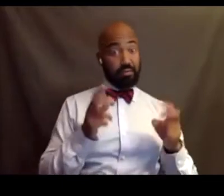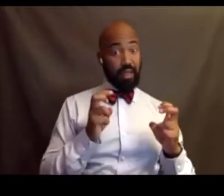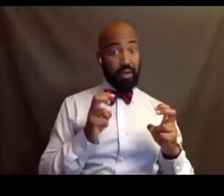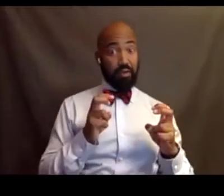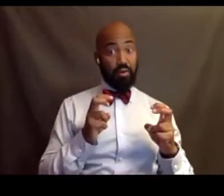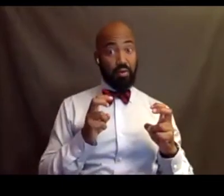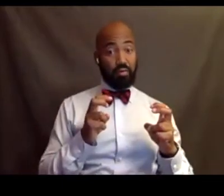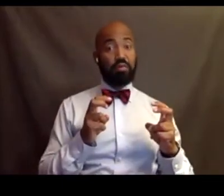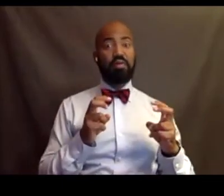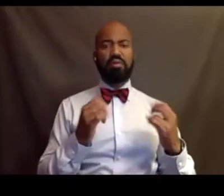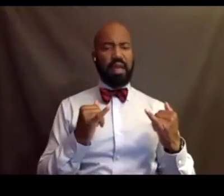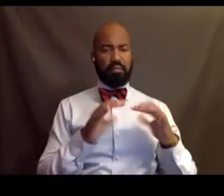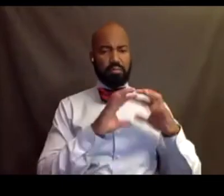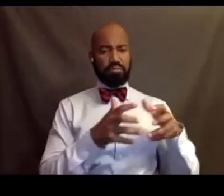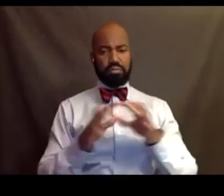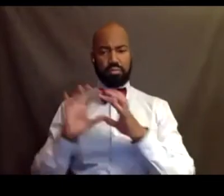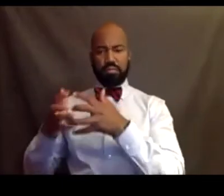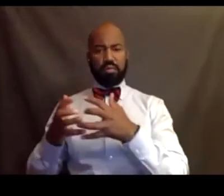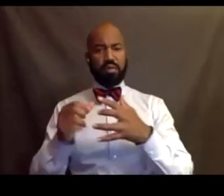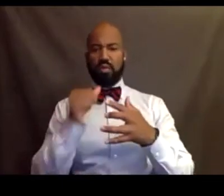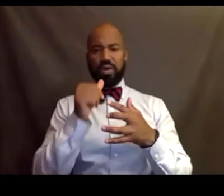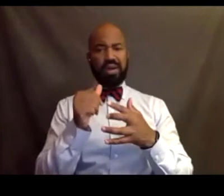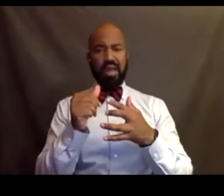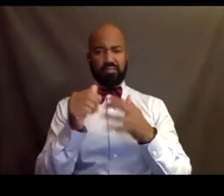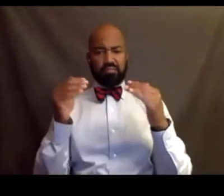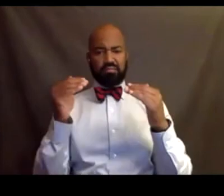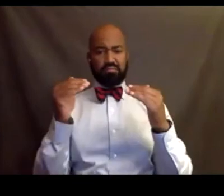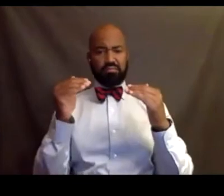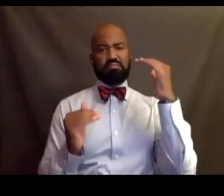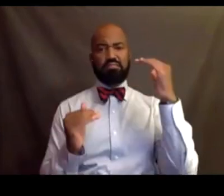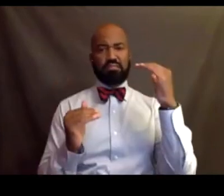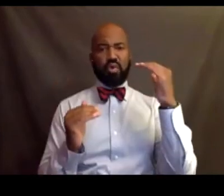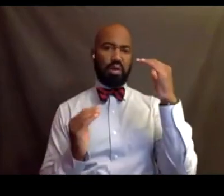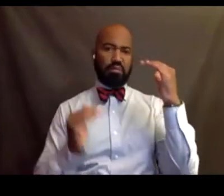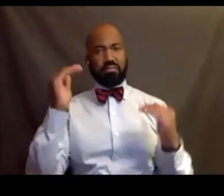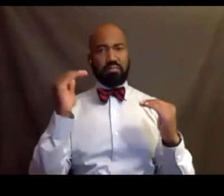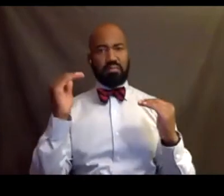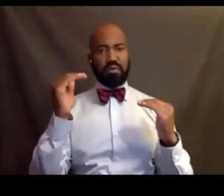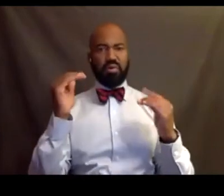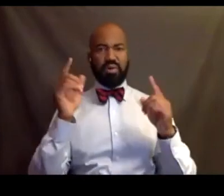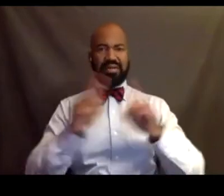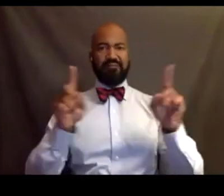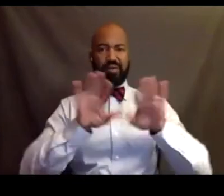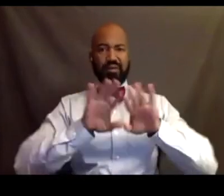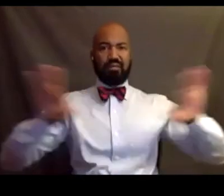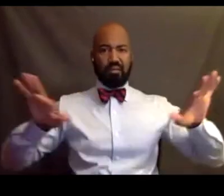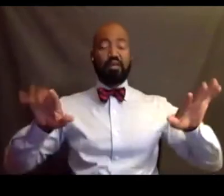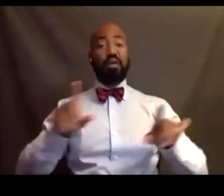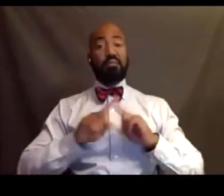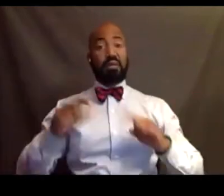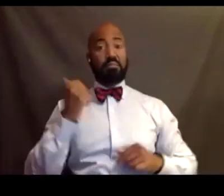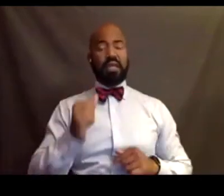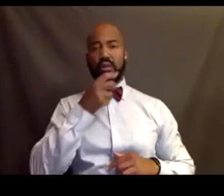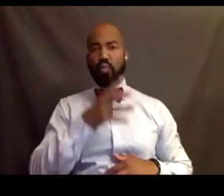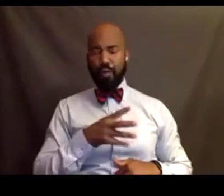putting ourselves in a space of we're not on different platforms. This is what, as any woman can read this book